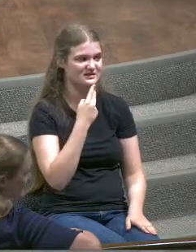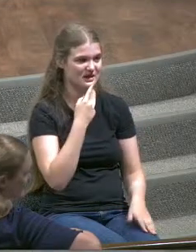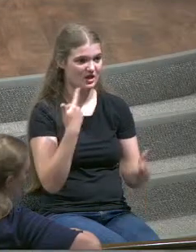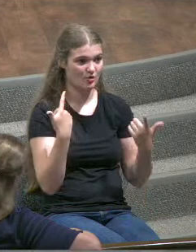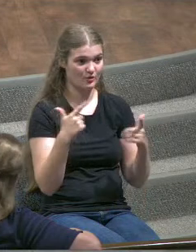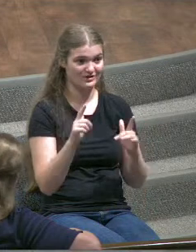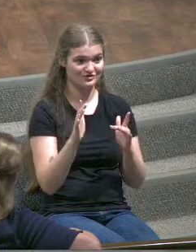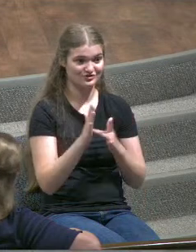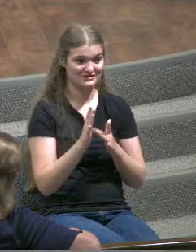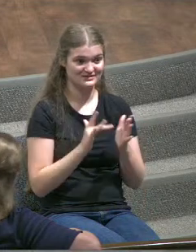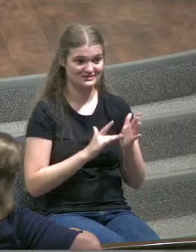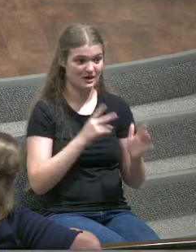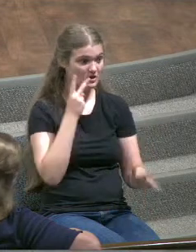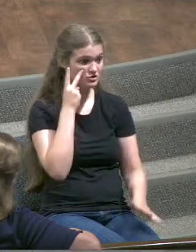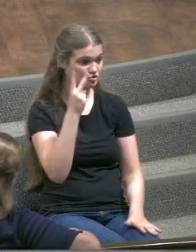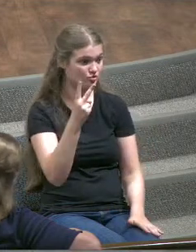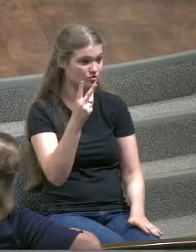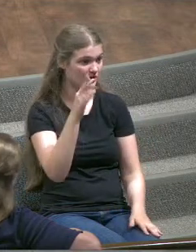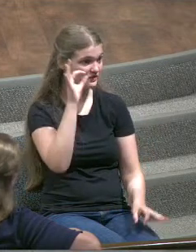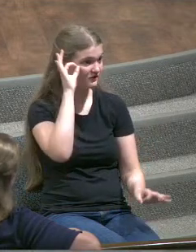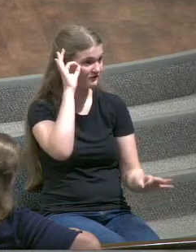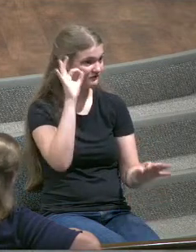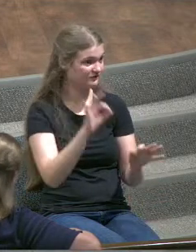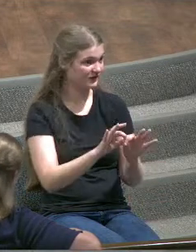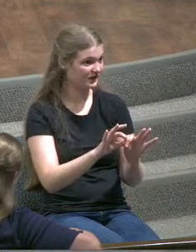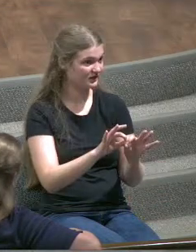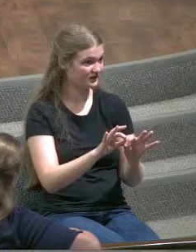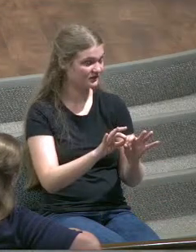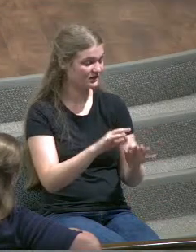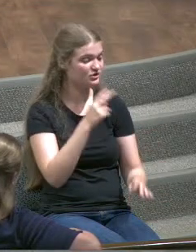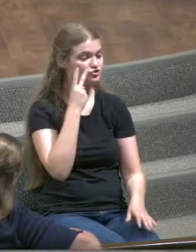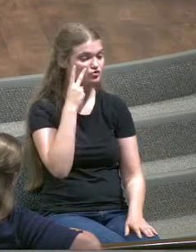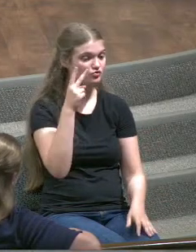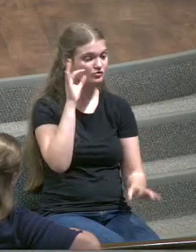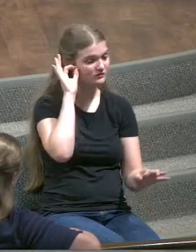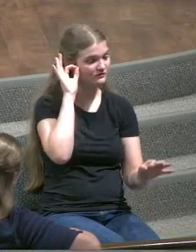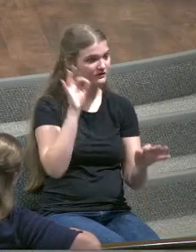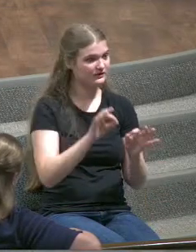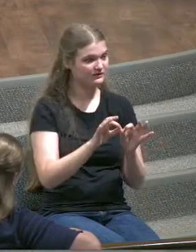saw their faith. When he saw their faith.